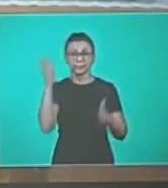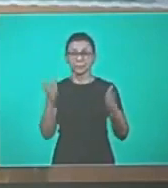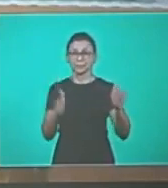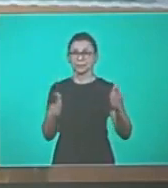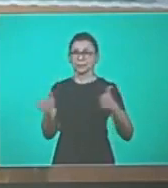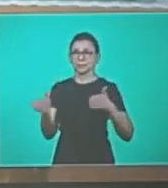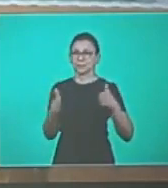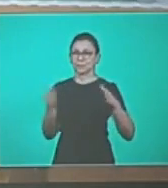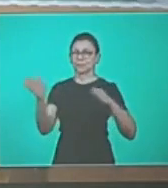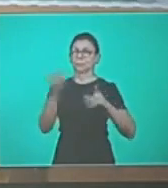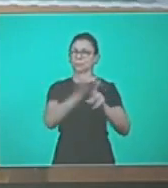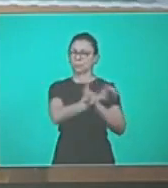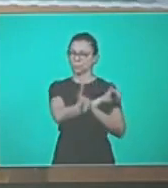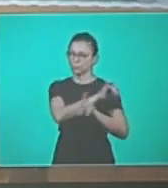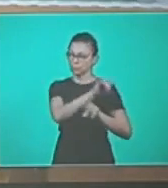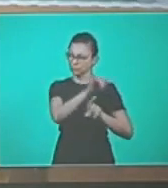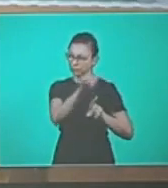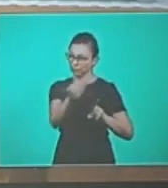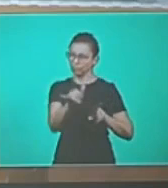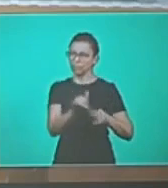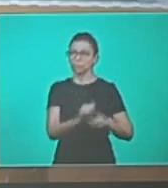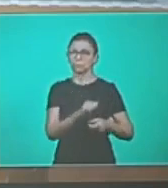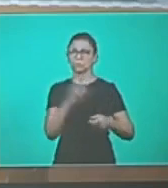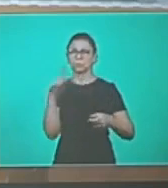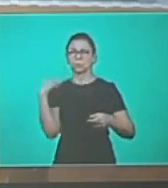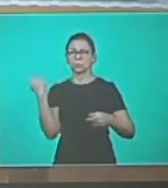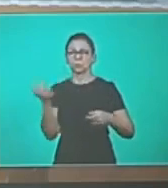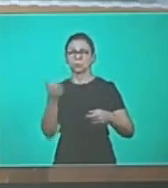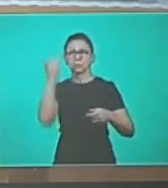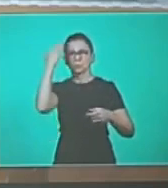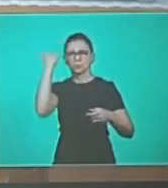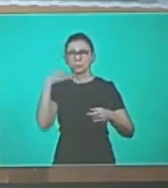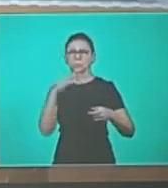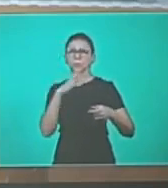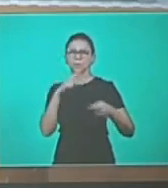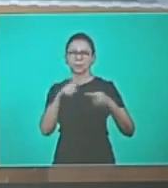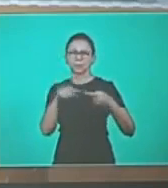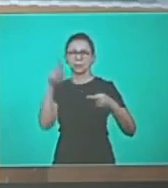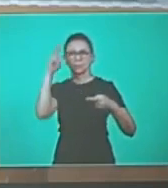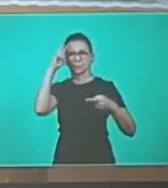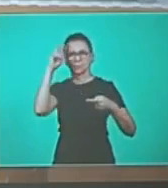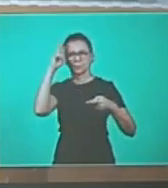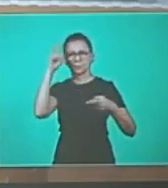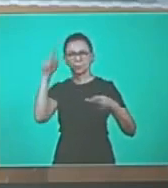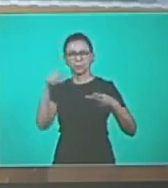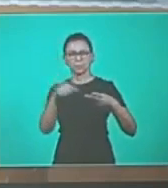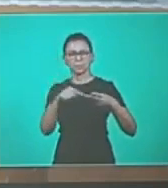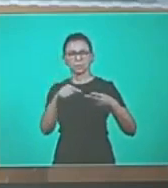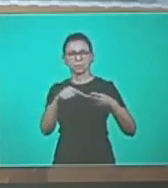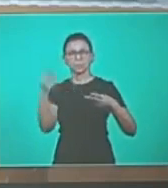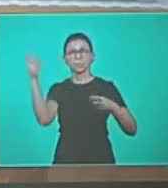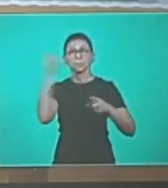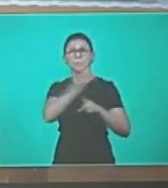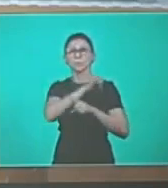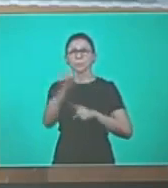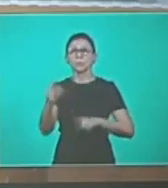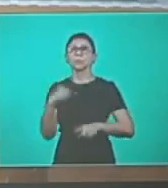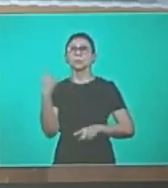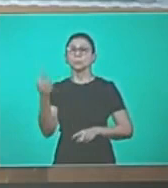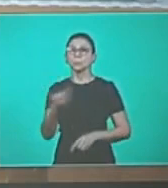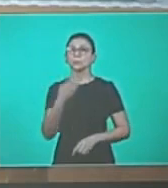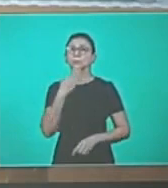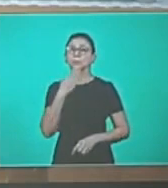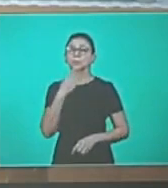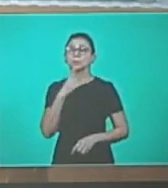living, prophetic moment. For us, it's historical and prophetical. We will